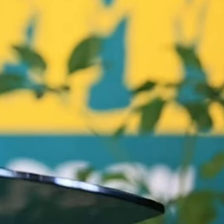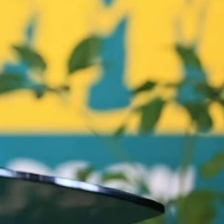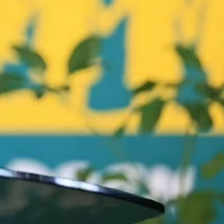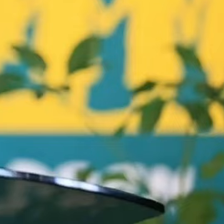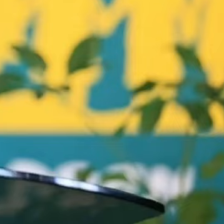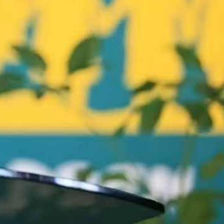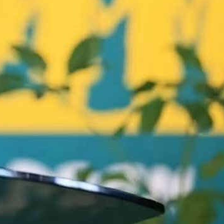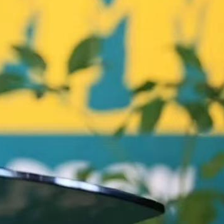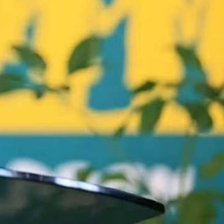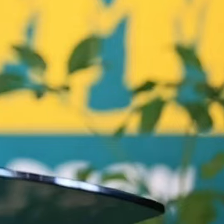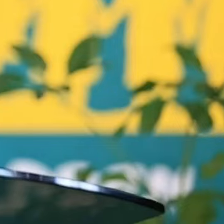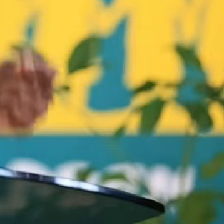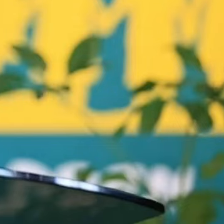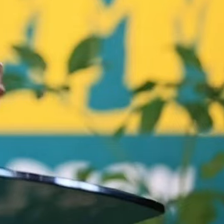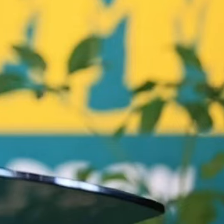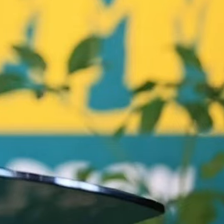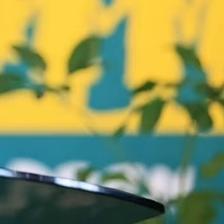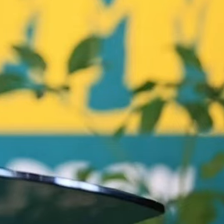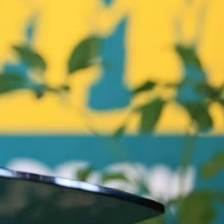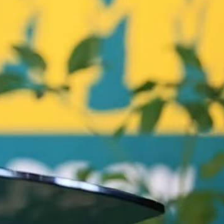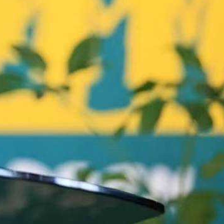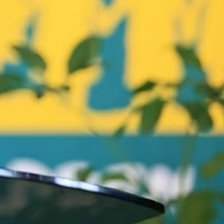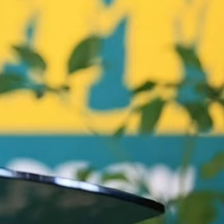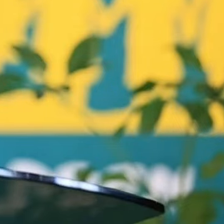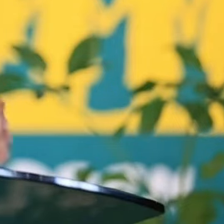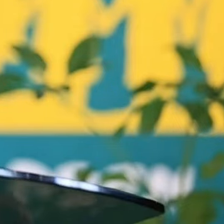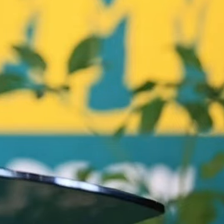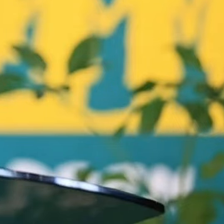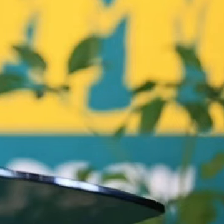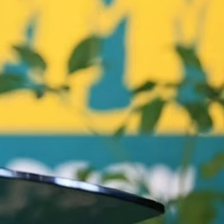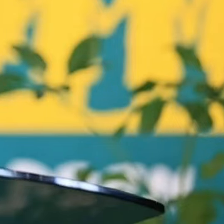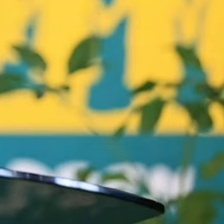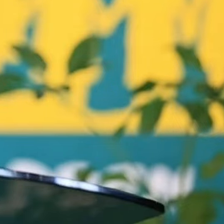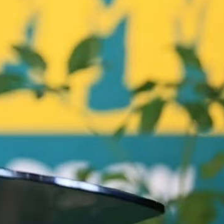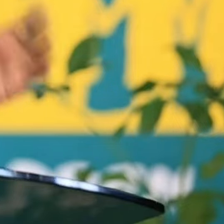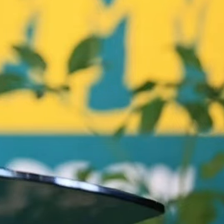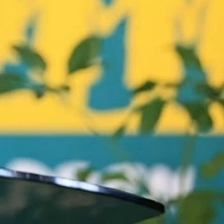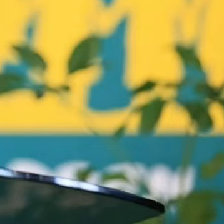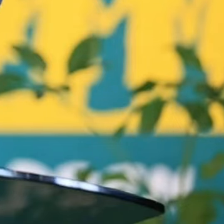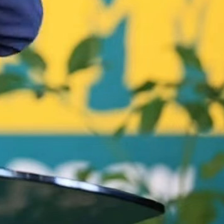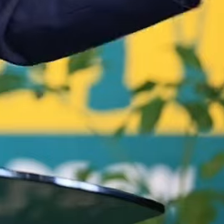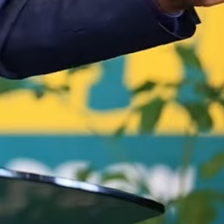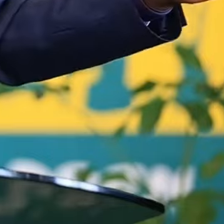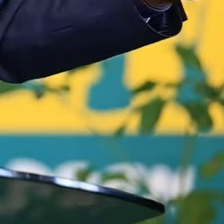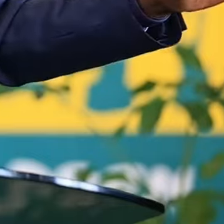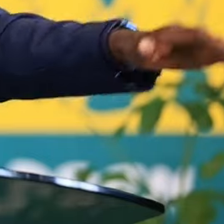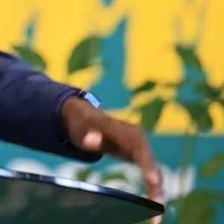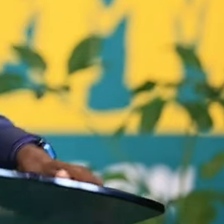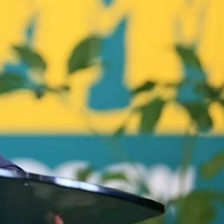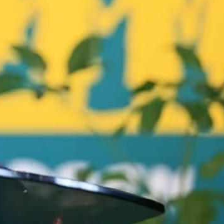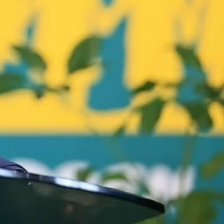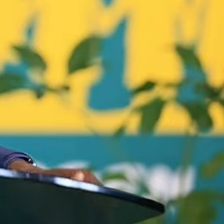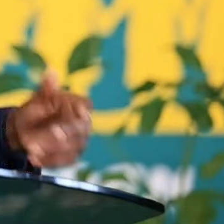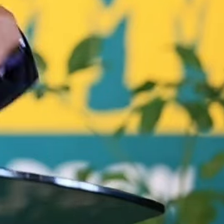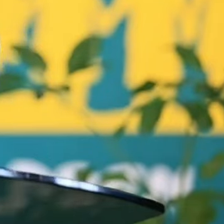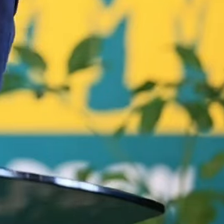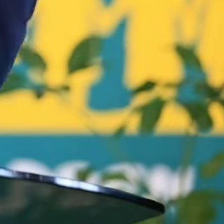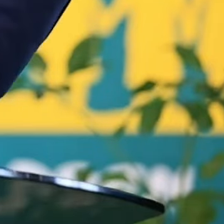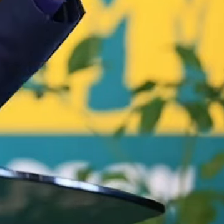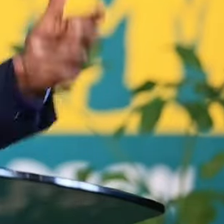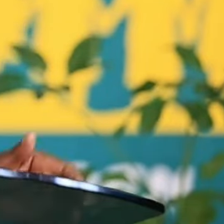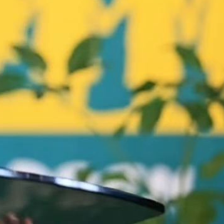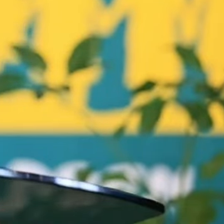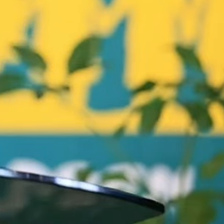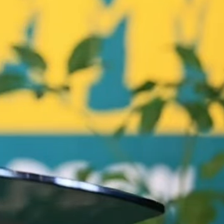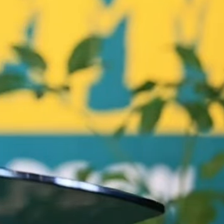God's prerogative. None of us has a right to take any glory. Whenever you have done something good, give glory to him, for